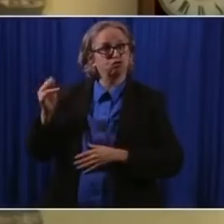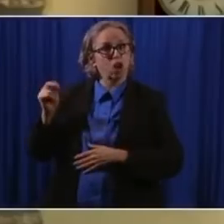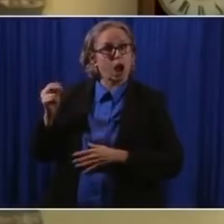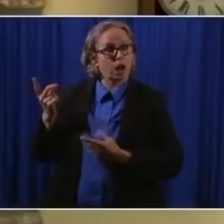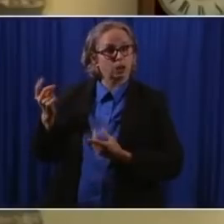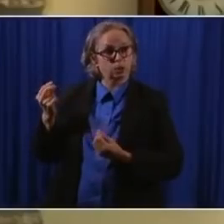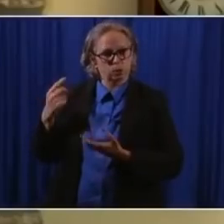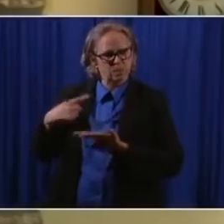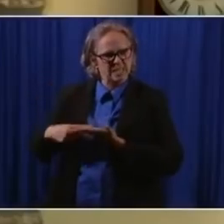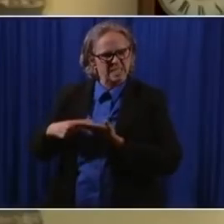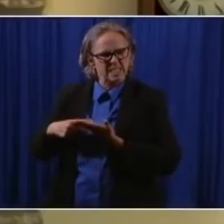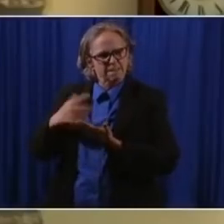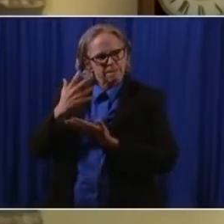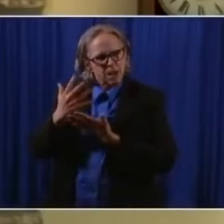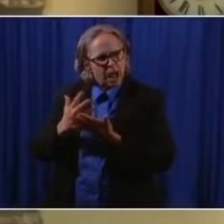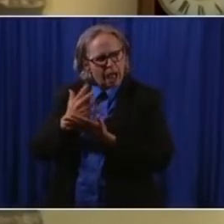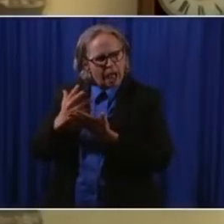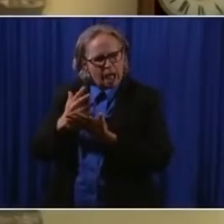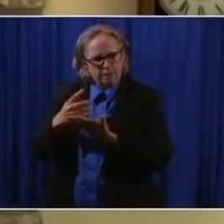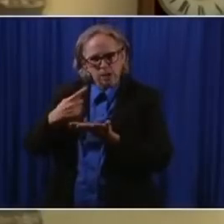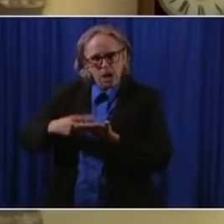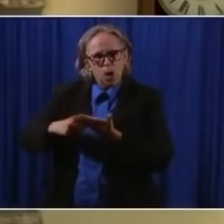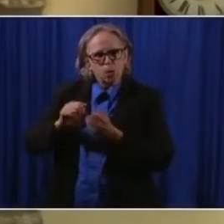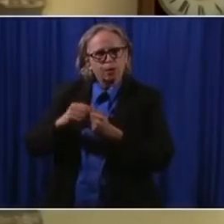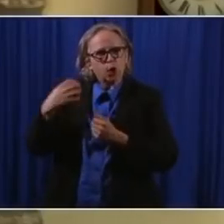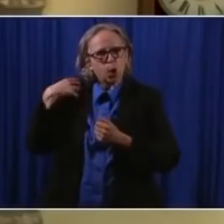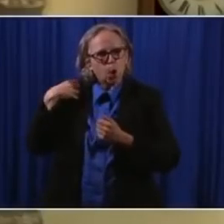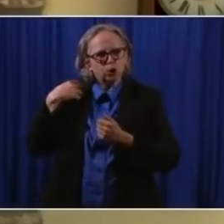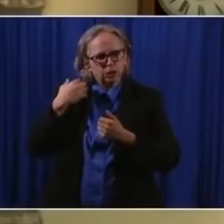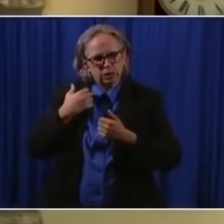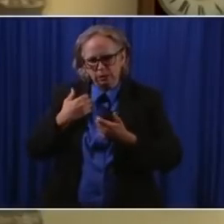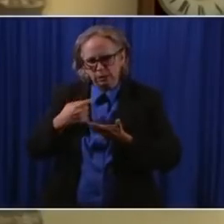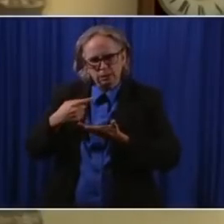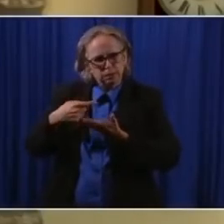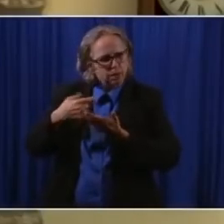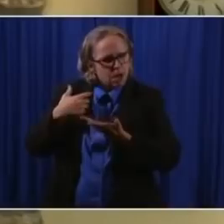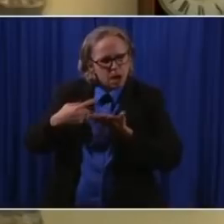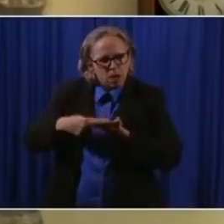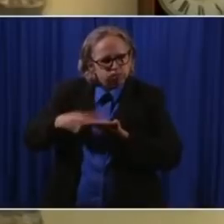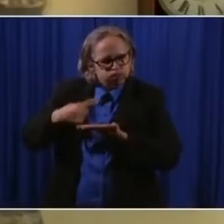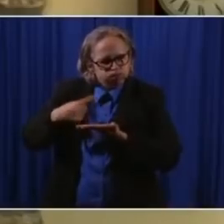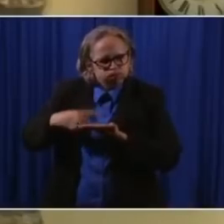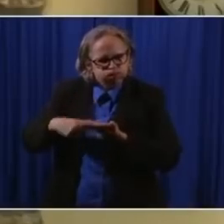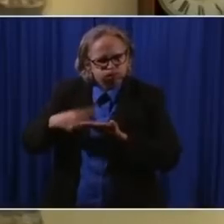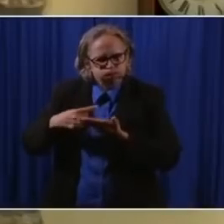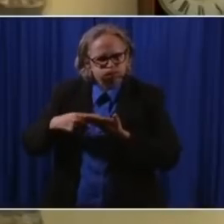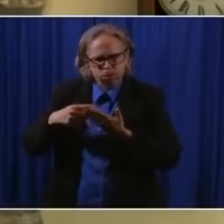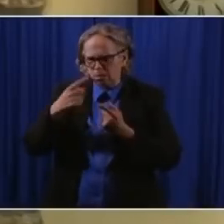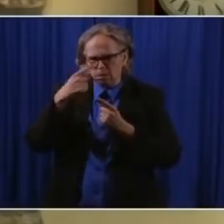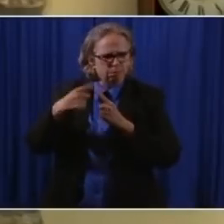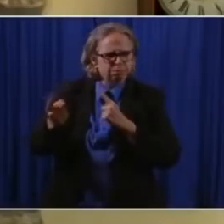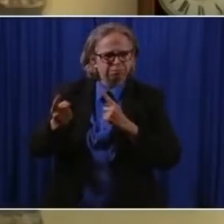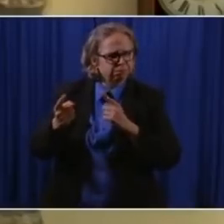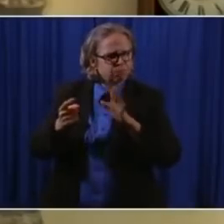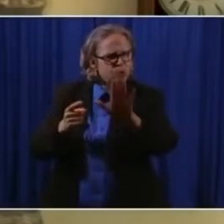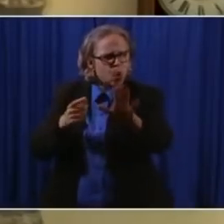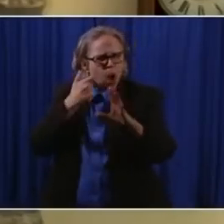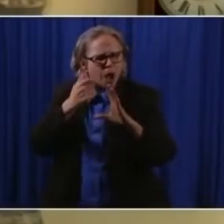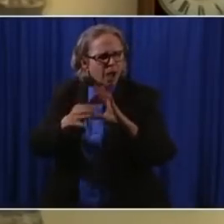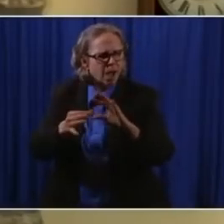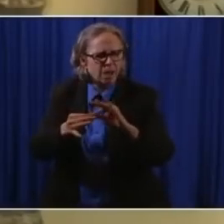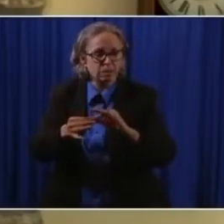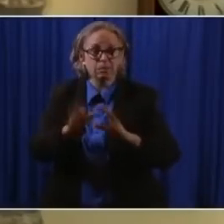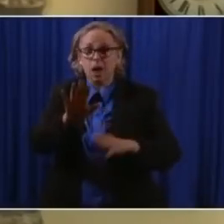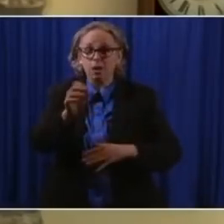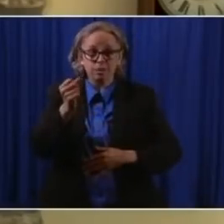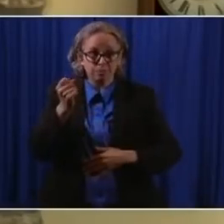that you do. These are individual choices. And look, I've been pretty blunt. If you're in a school district and you're